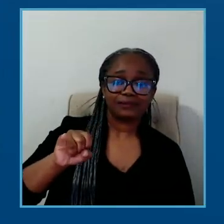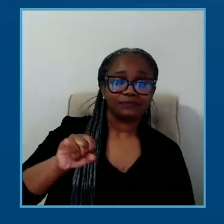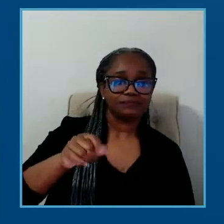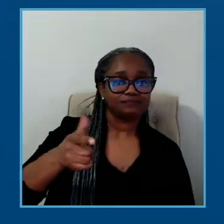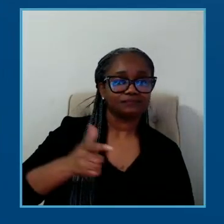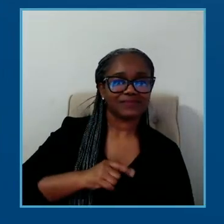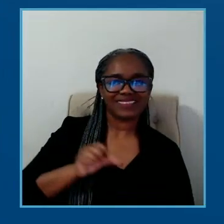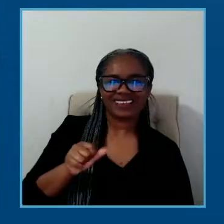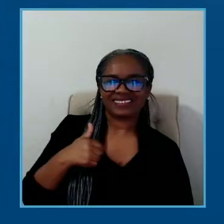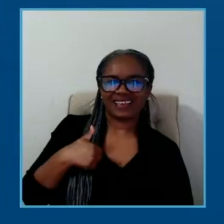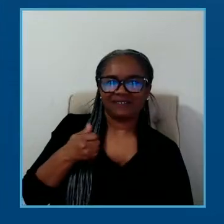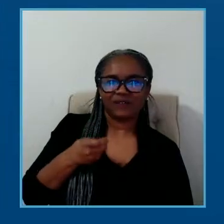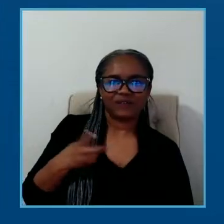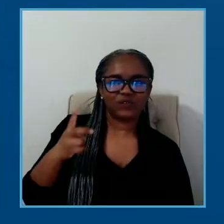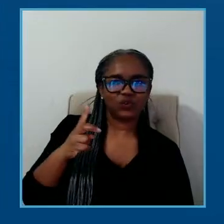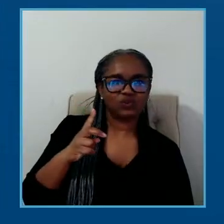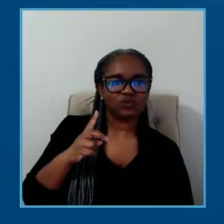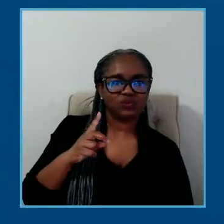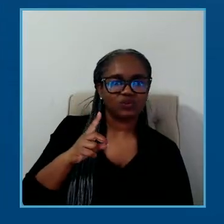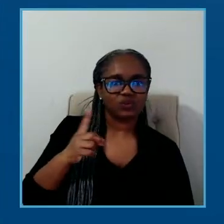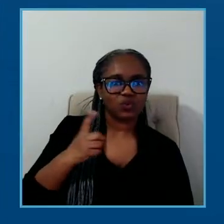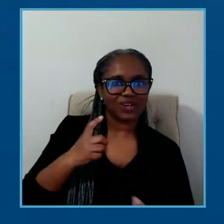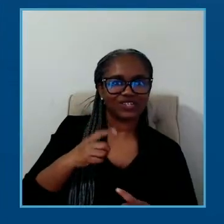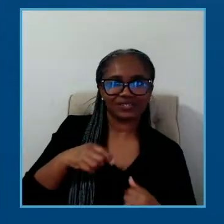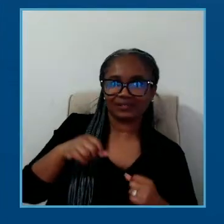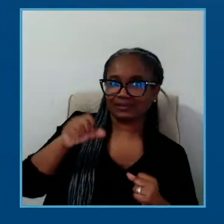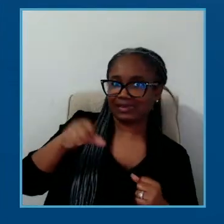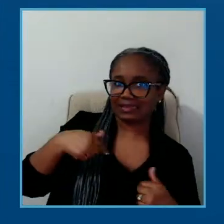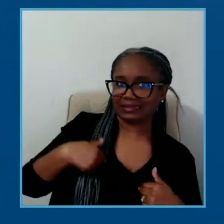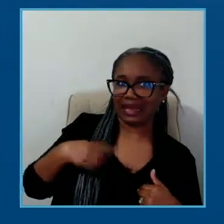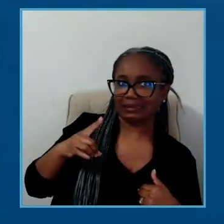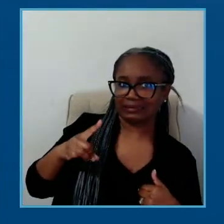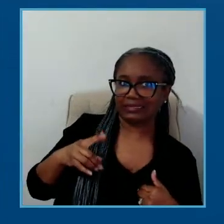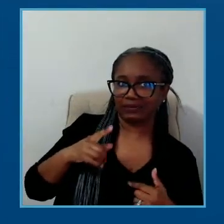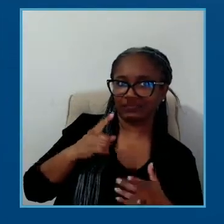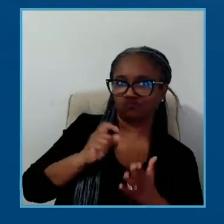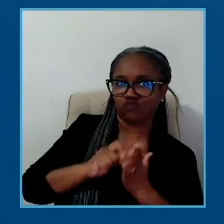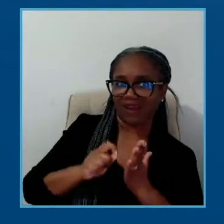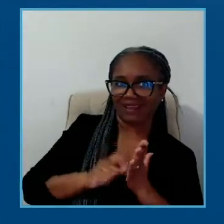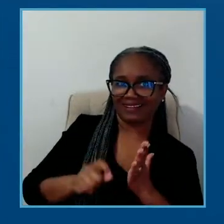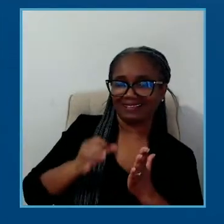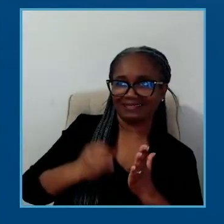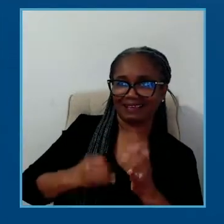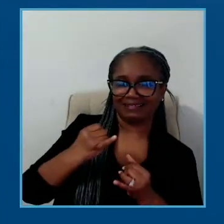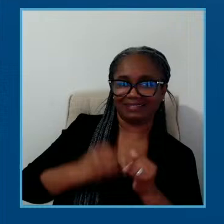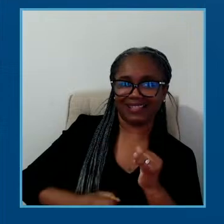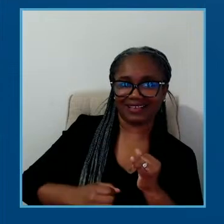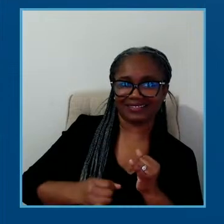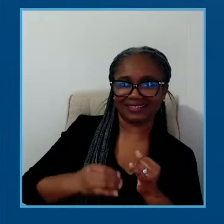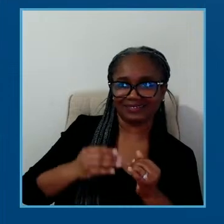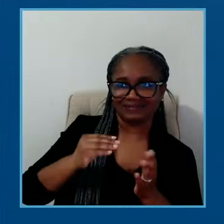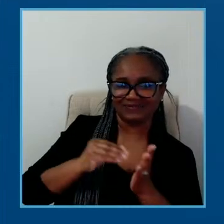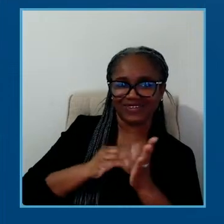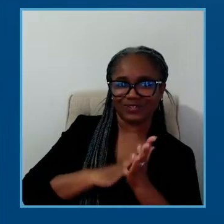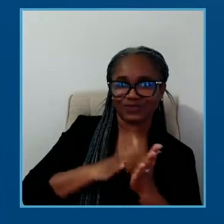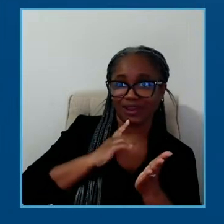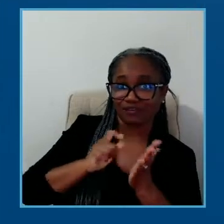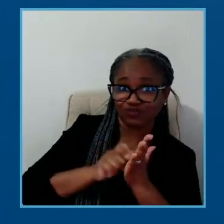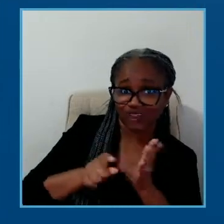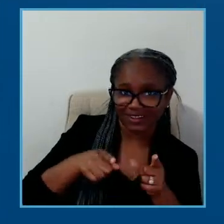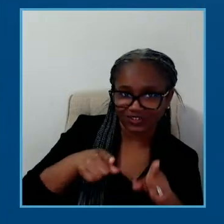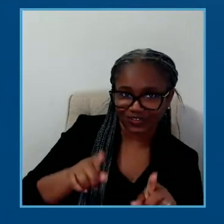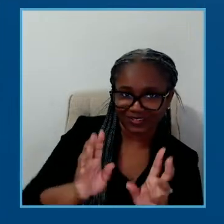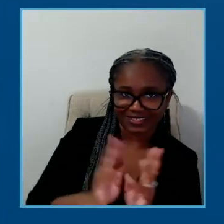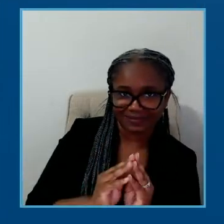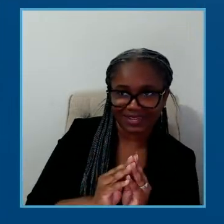One, yes, I did write the last resolution. Answer to that question. I was writing it during the meeting. In fact, rewriting it